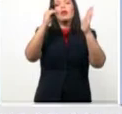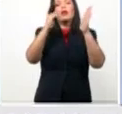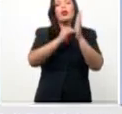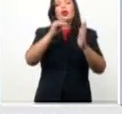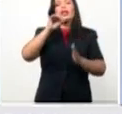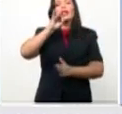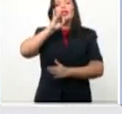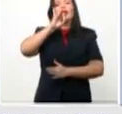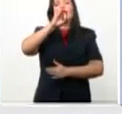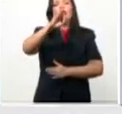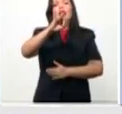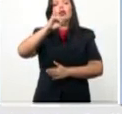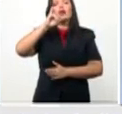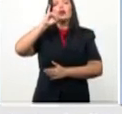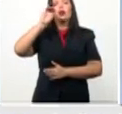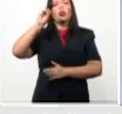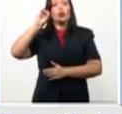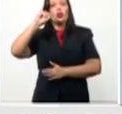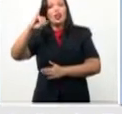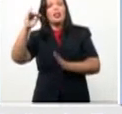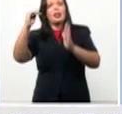6,706,002 confirmed cases,